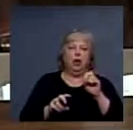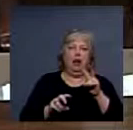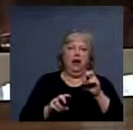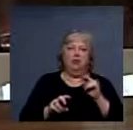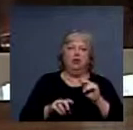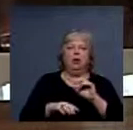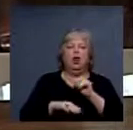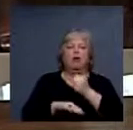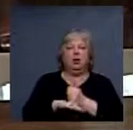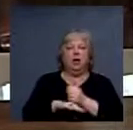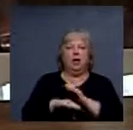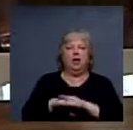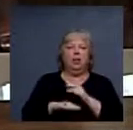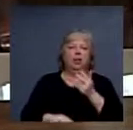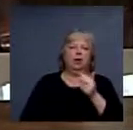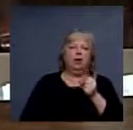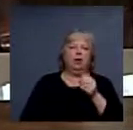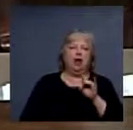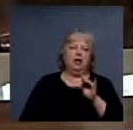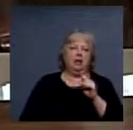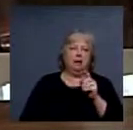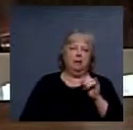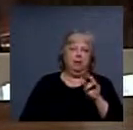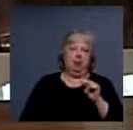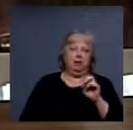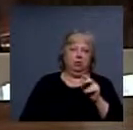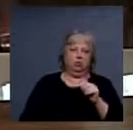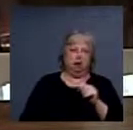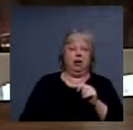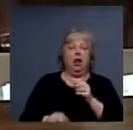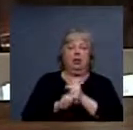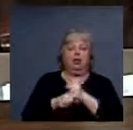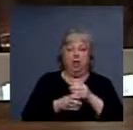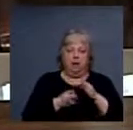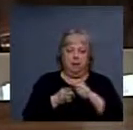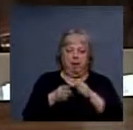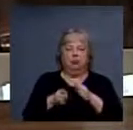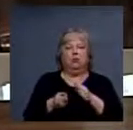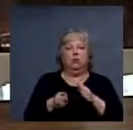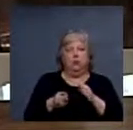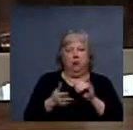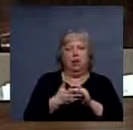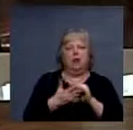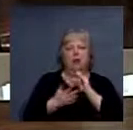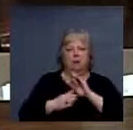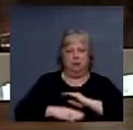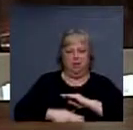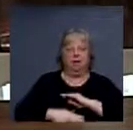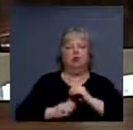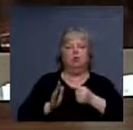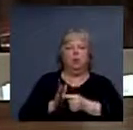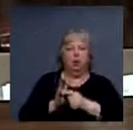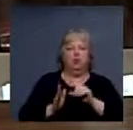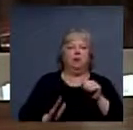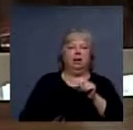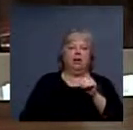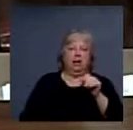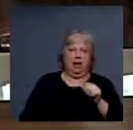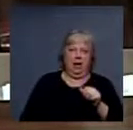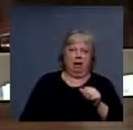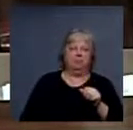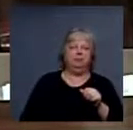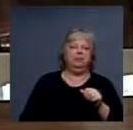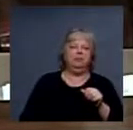1318 South Main Street, to require the creation of a passageway consistent with the American with Disabilities Act and acceptable to the city as part of this